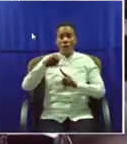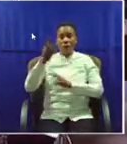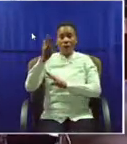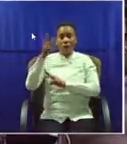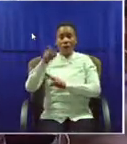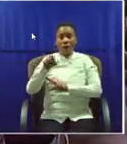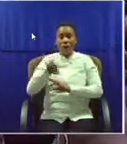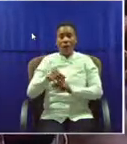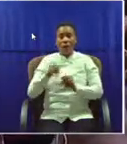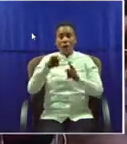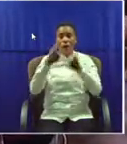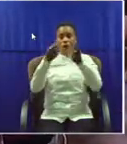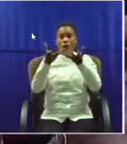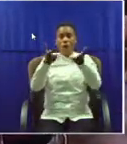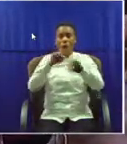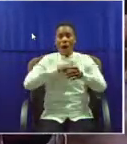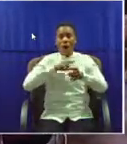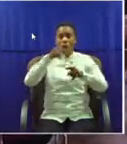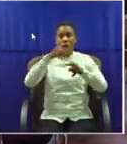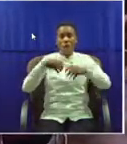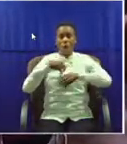Point of order, speaker. To recognize me,